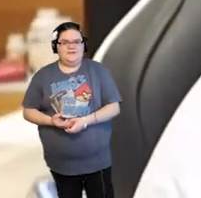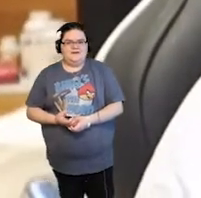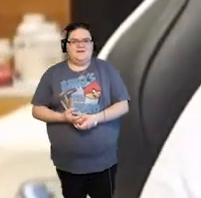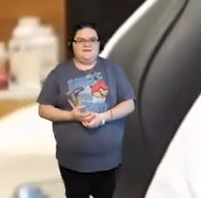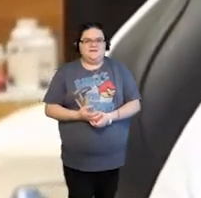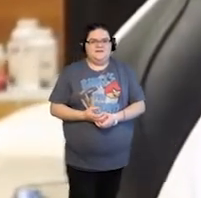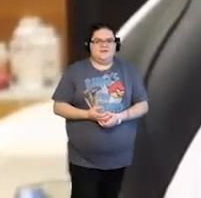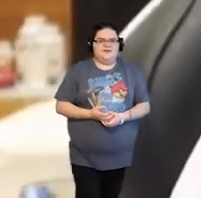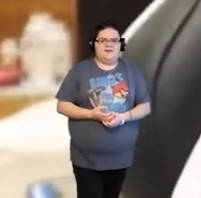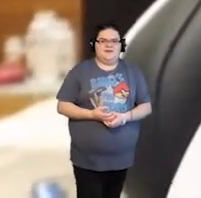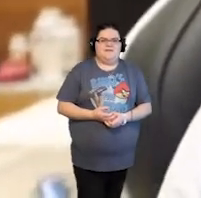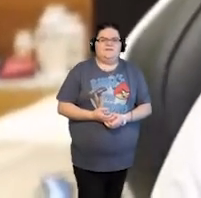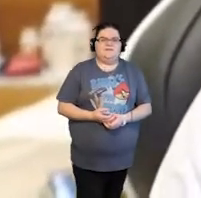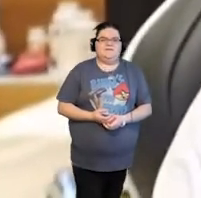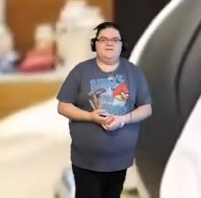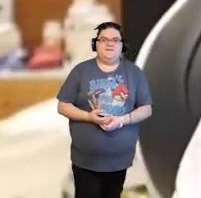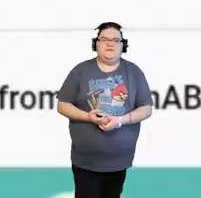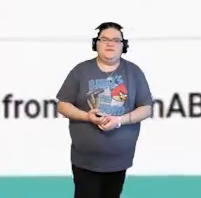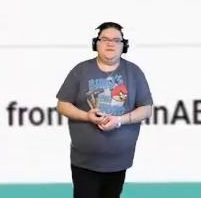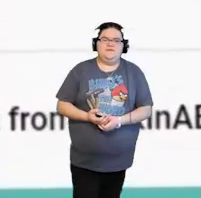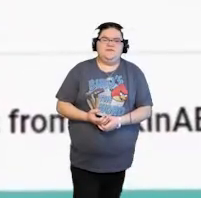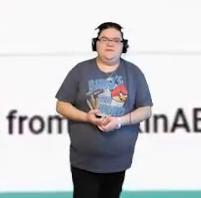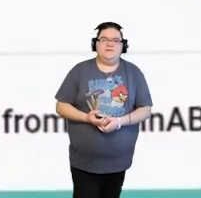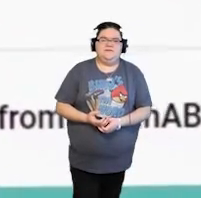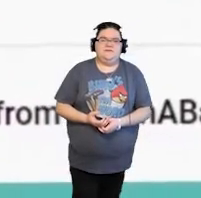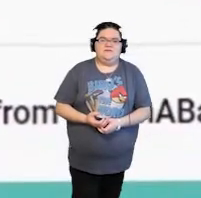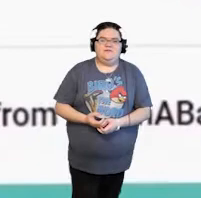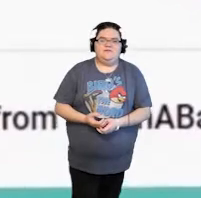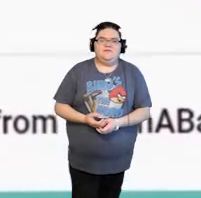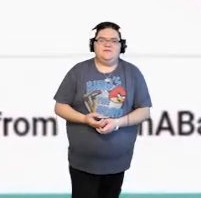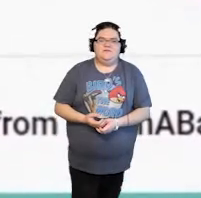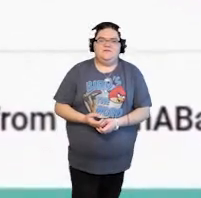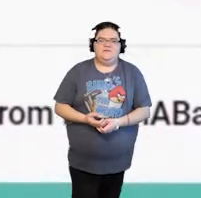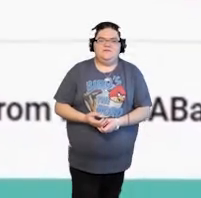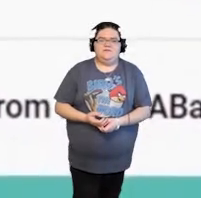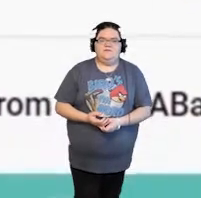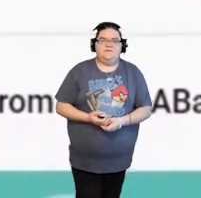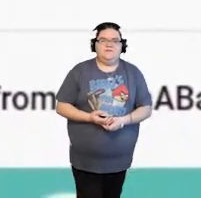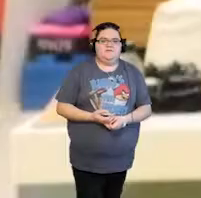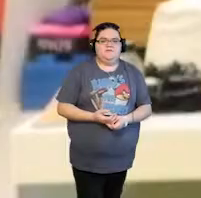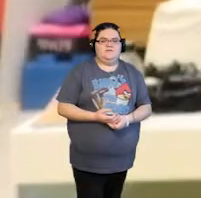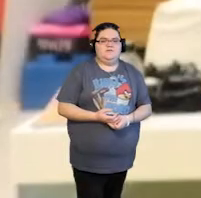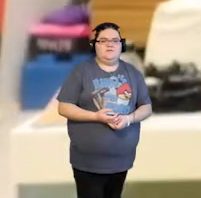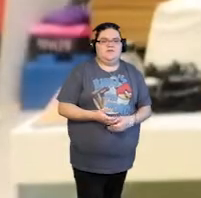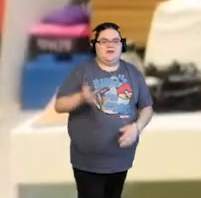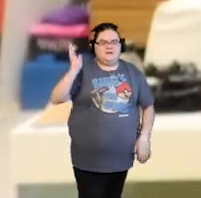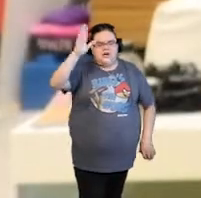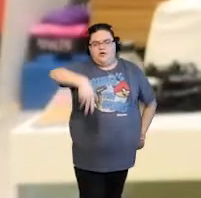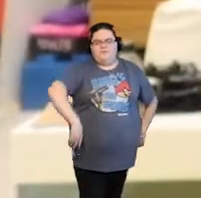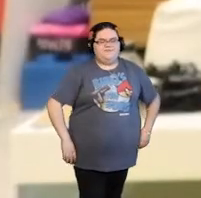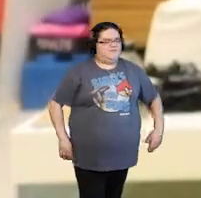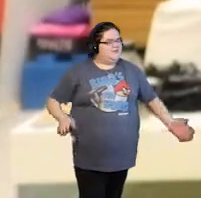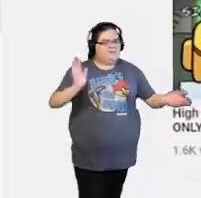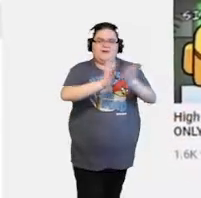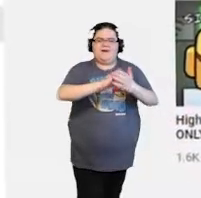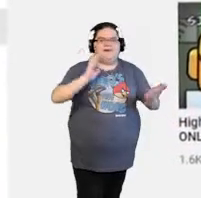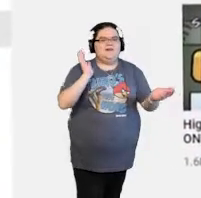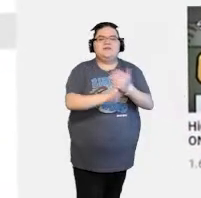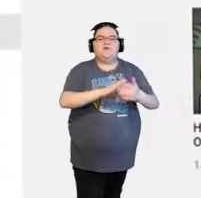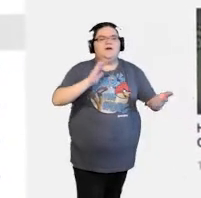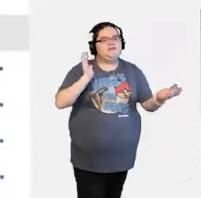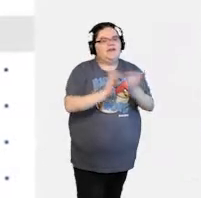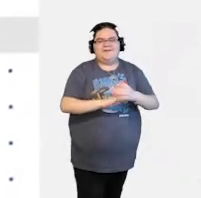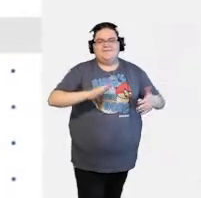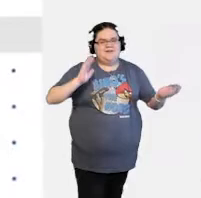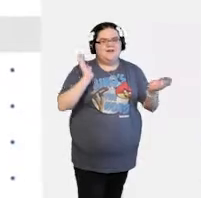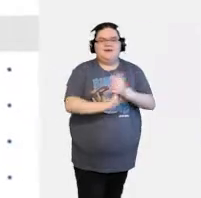No. Let's fix that. Hell yeah. That's out of order. Hey, yo. Okay, so he's got 6,000. Nah, still. That's low, man. Yo. Come let's on, raise